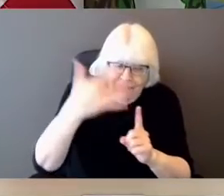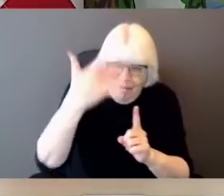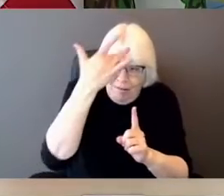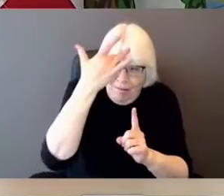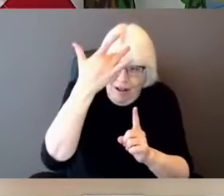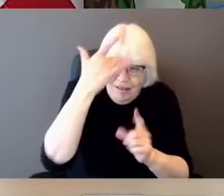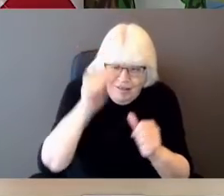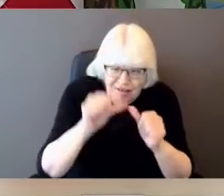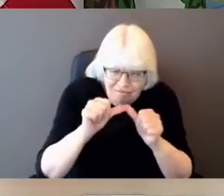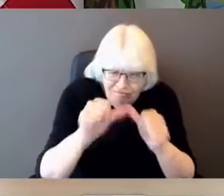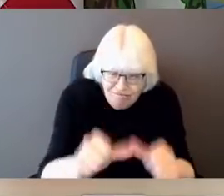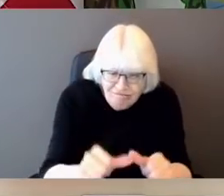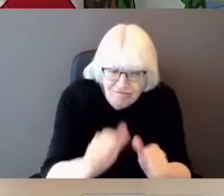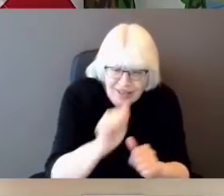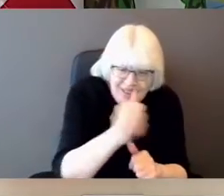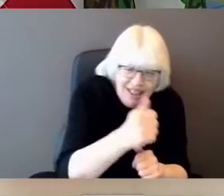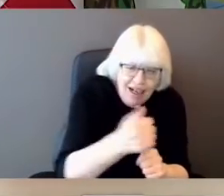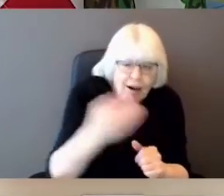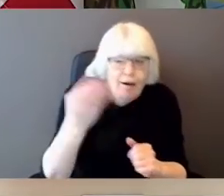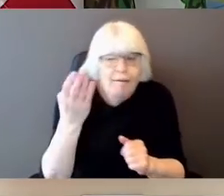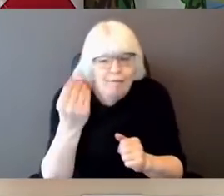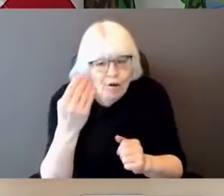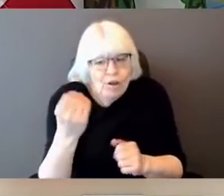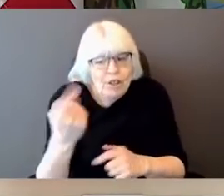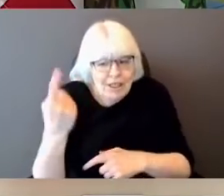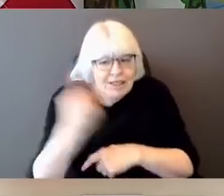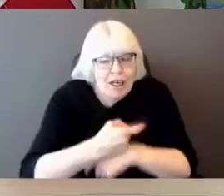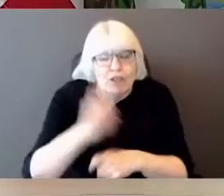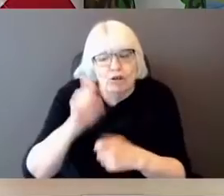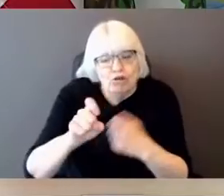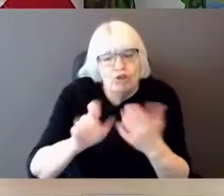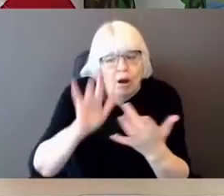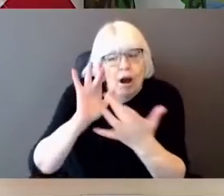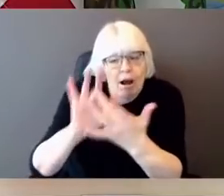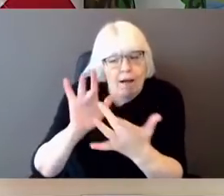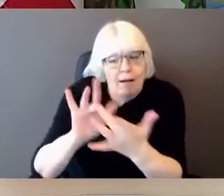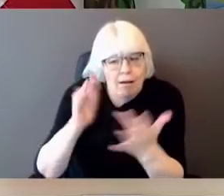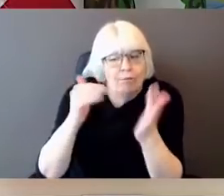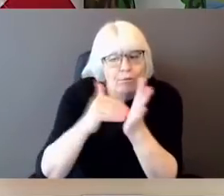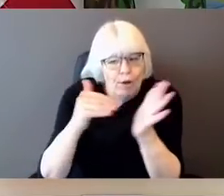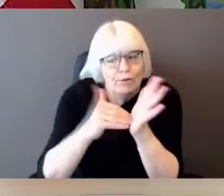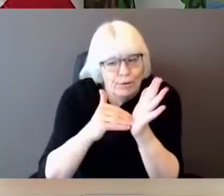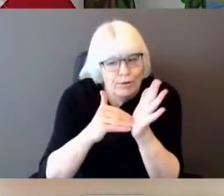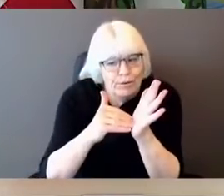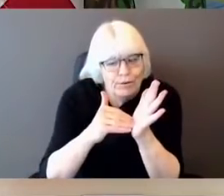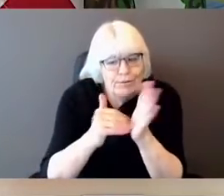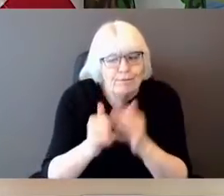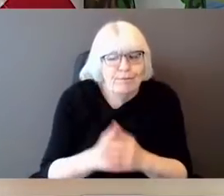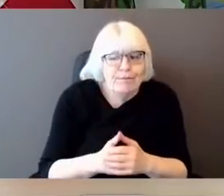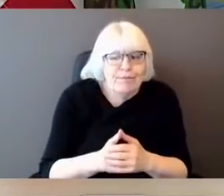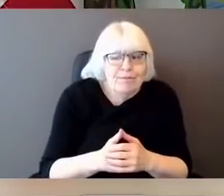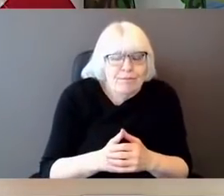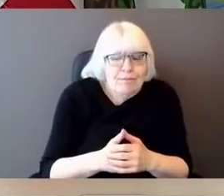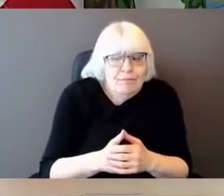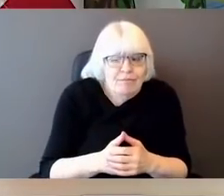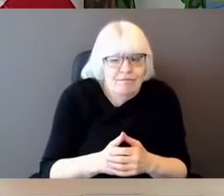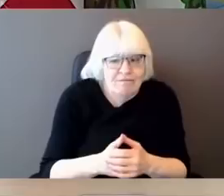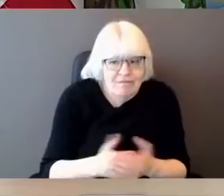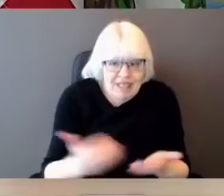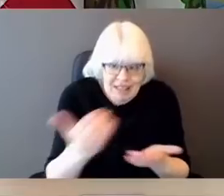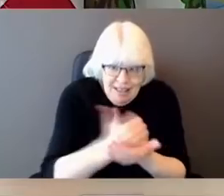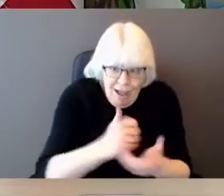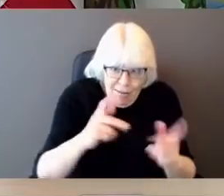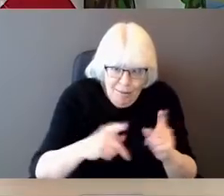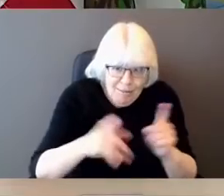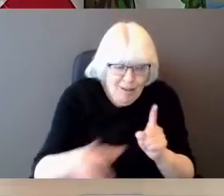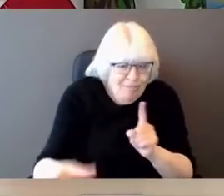care. For some people, post-acute COVID-19 condition is debilitating, interfering with many aspects of